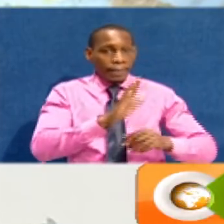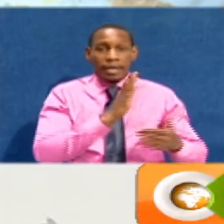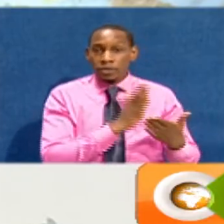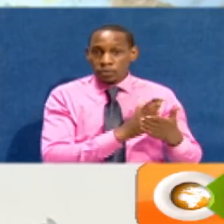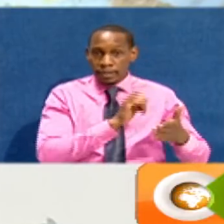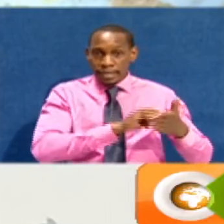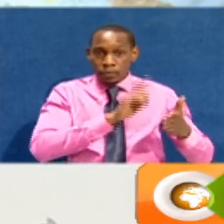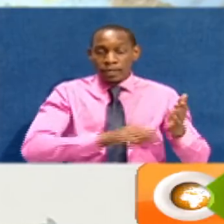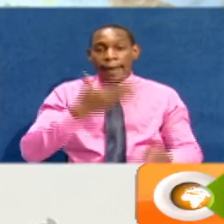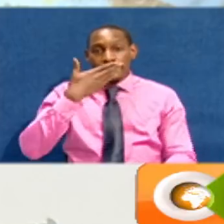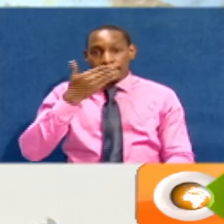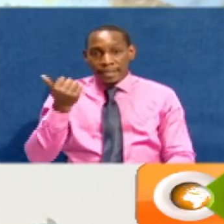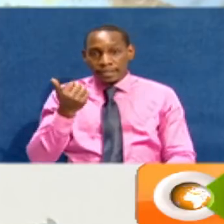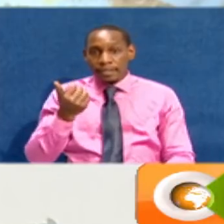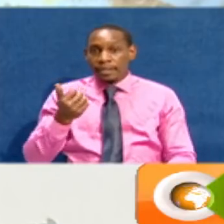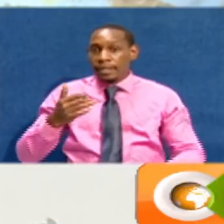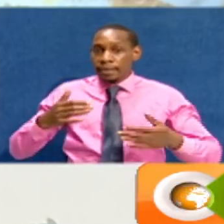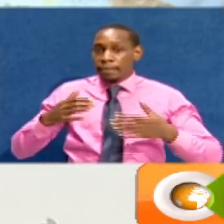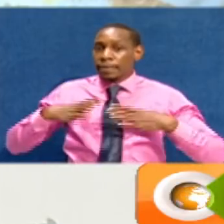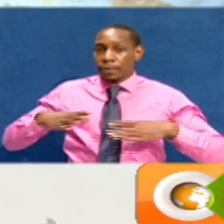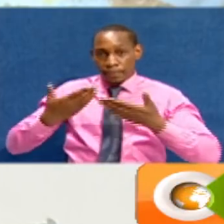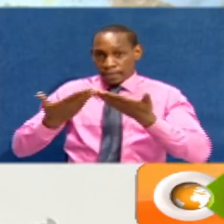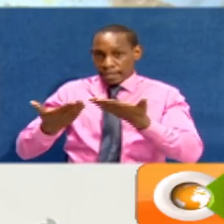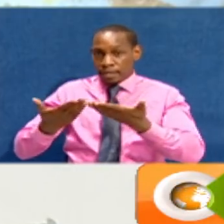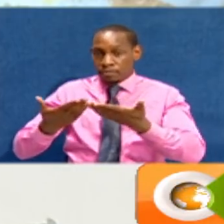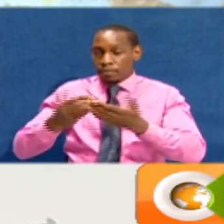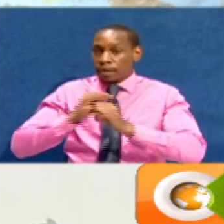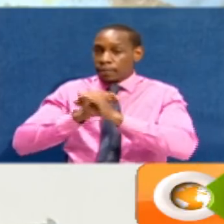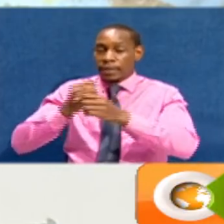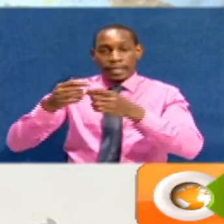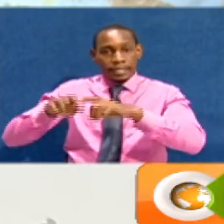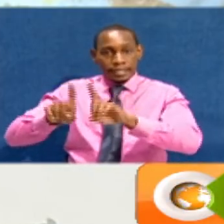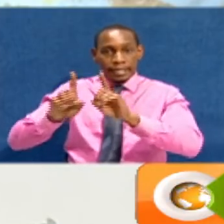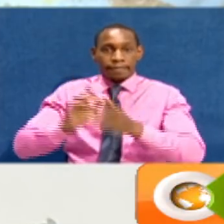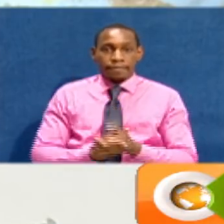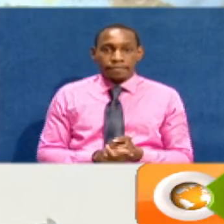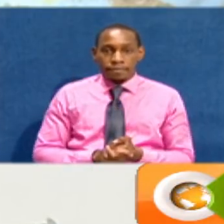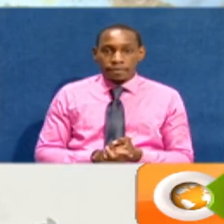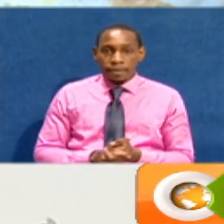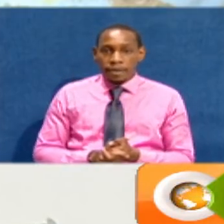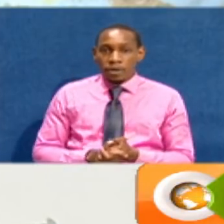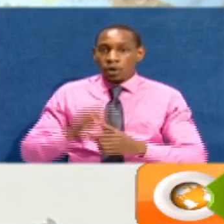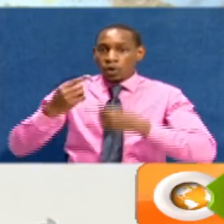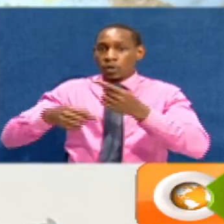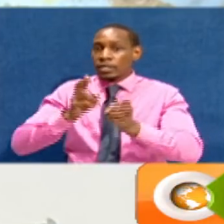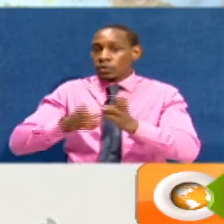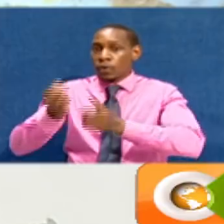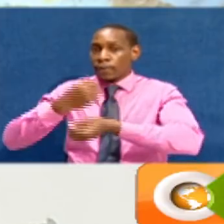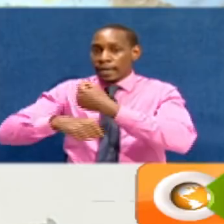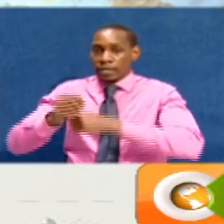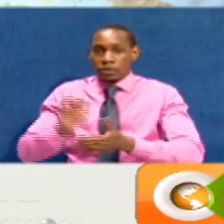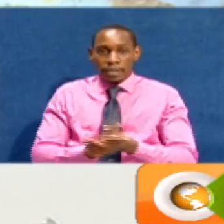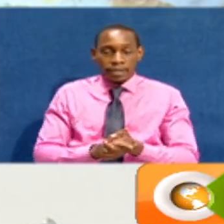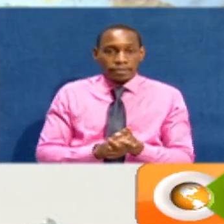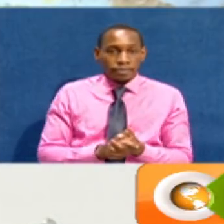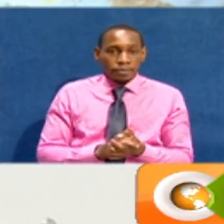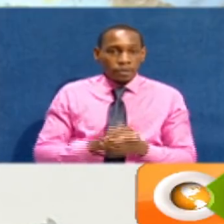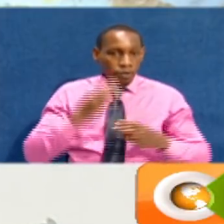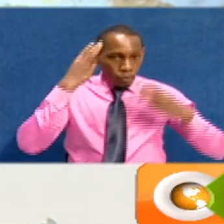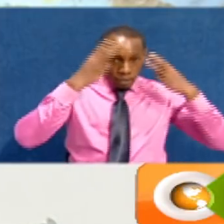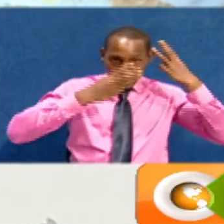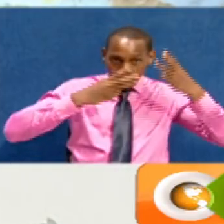say, the best thing is really for people to just, you know, just protect yourself. Back to basics. Back to basics. Yeah. And you know what is so worrying